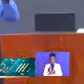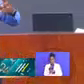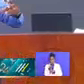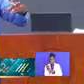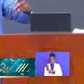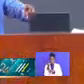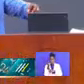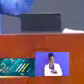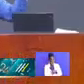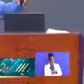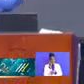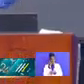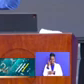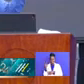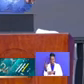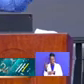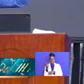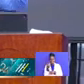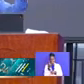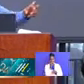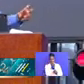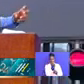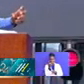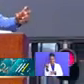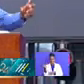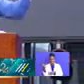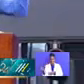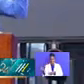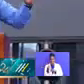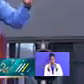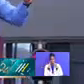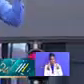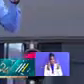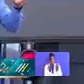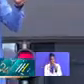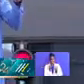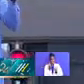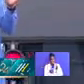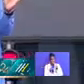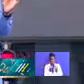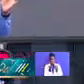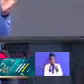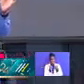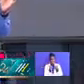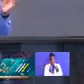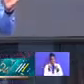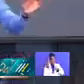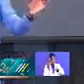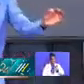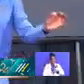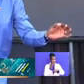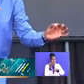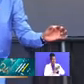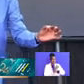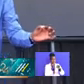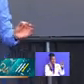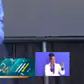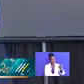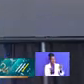literally find almost every family that has a wooden God